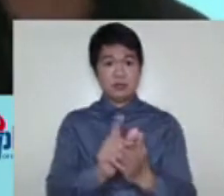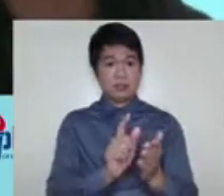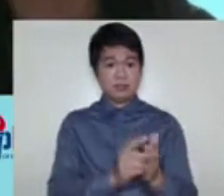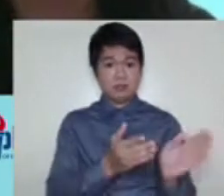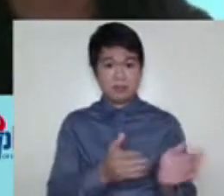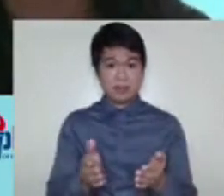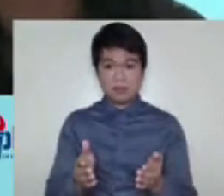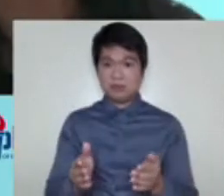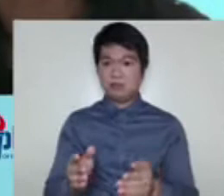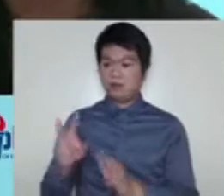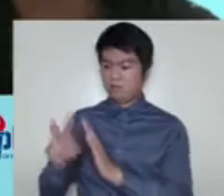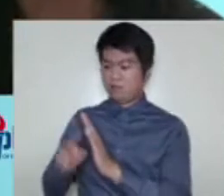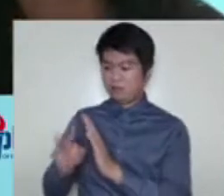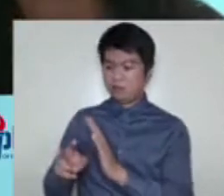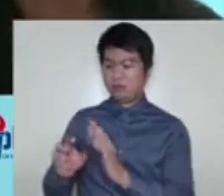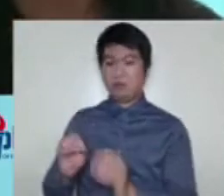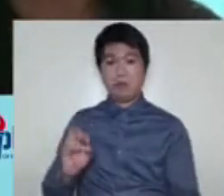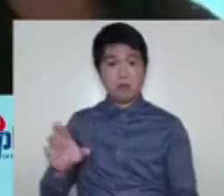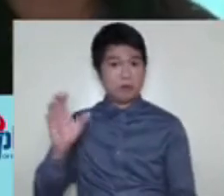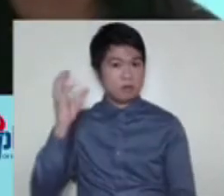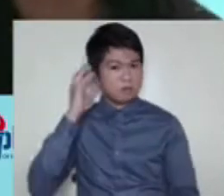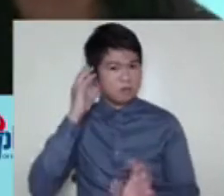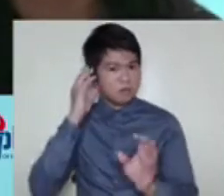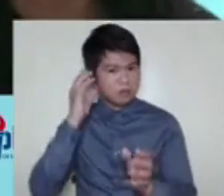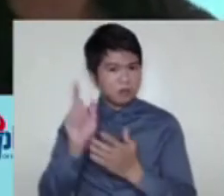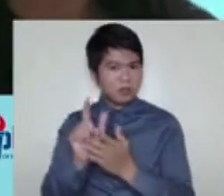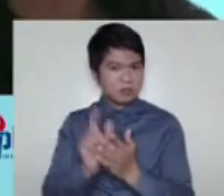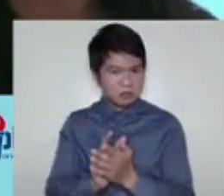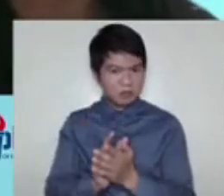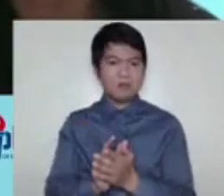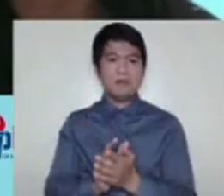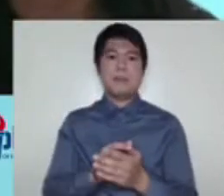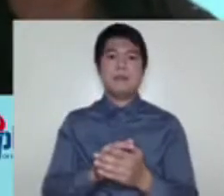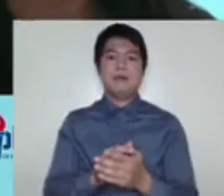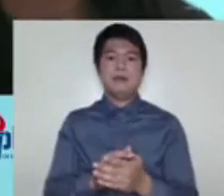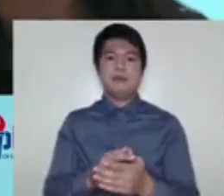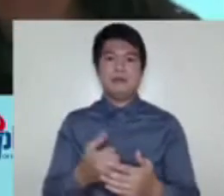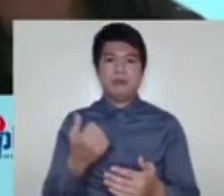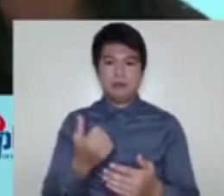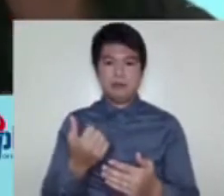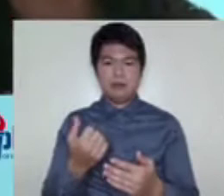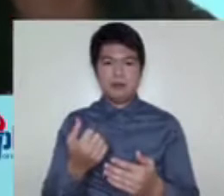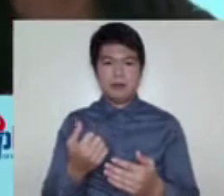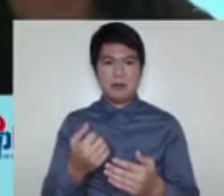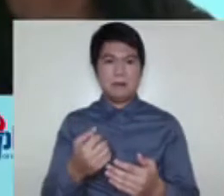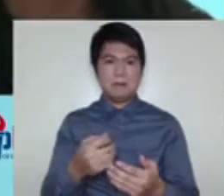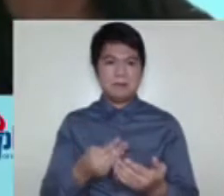is SLM based or MELC based, and other learning materials in print or digital format that you think